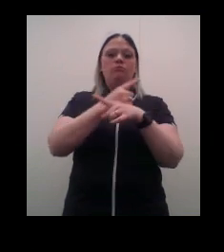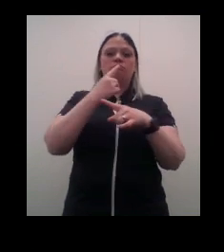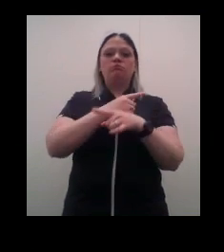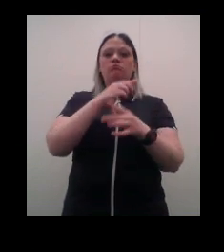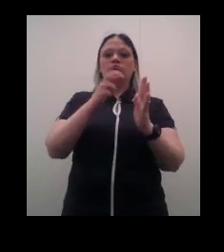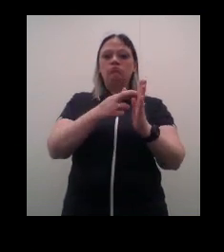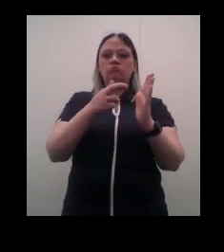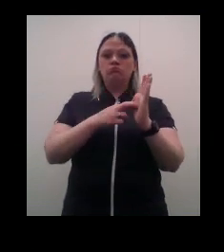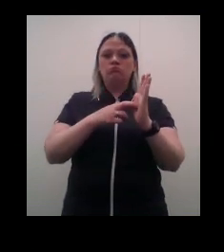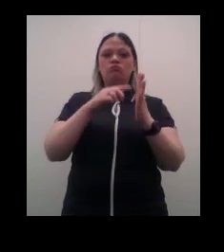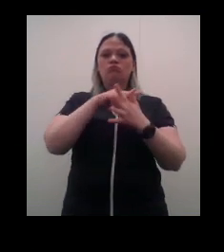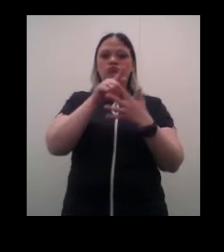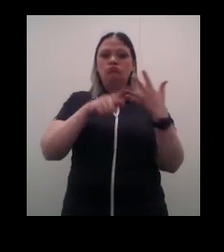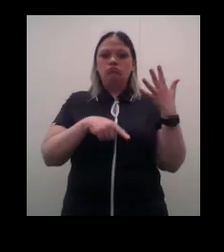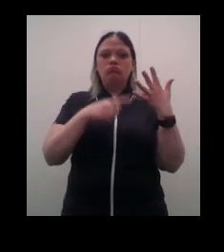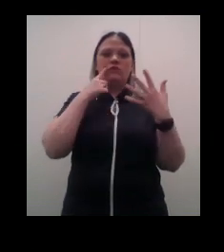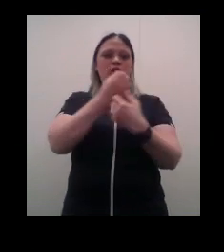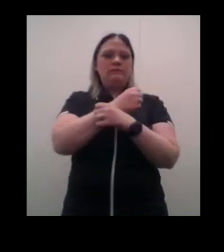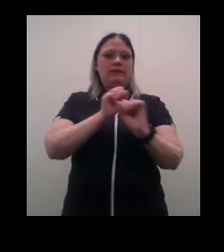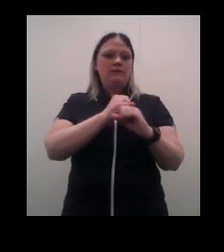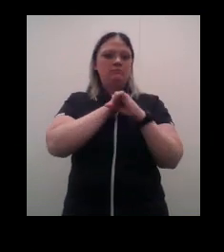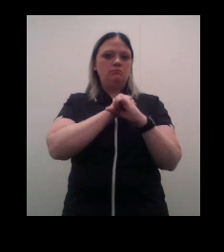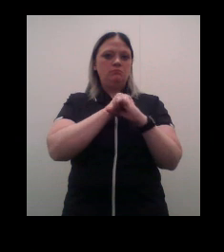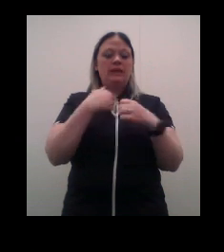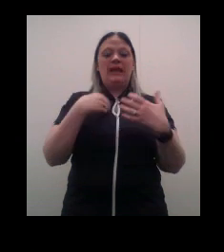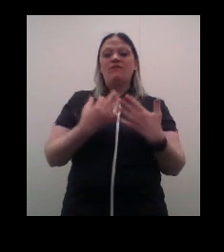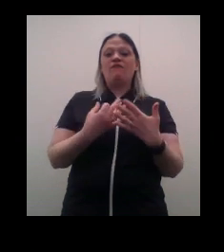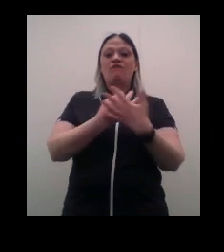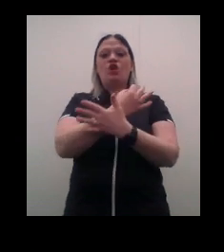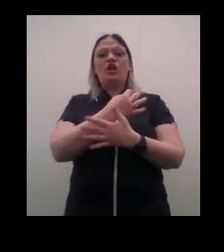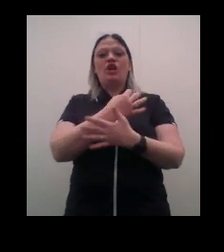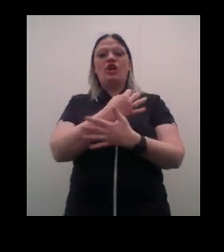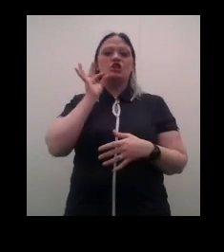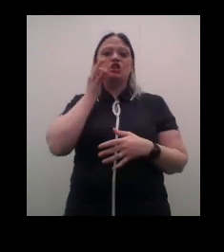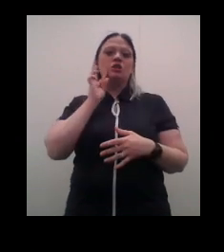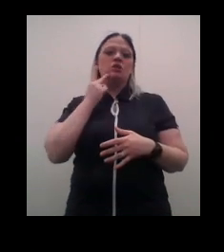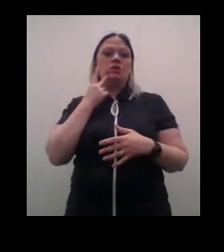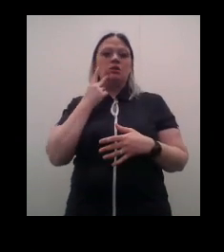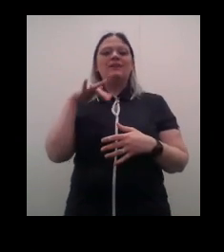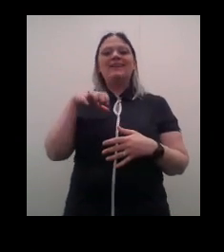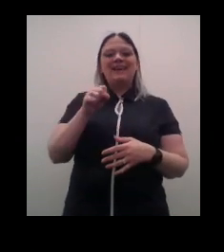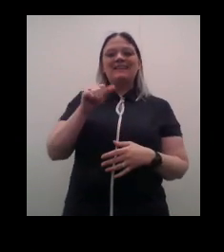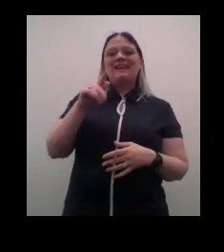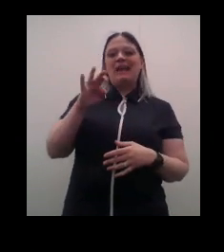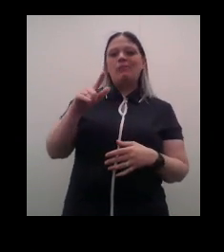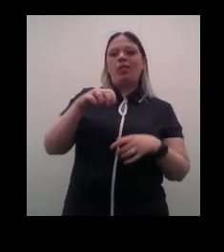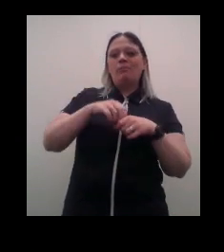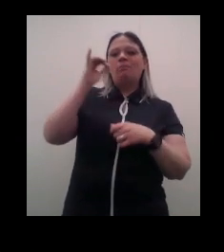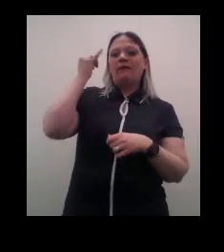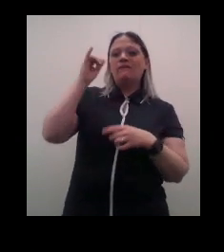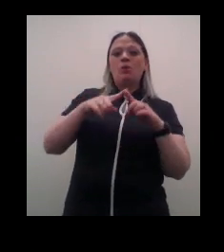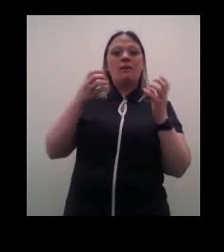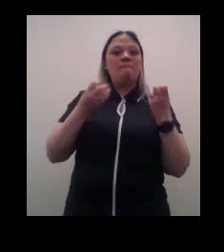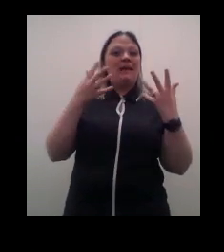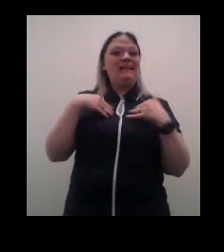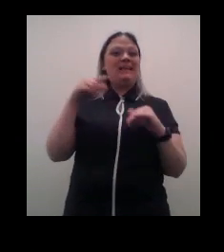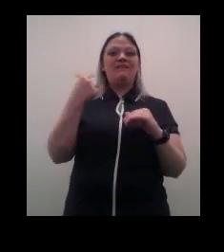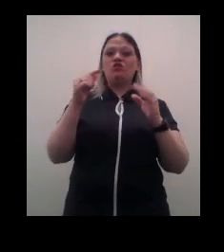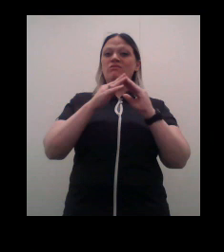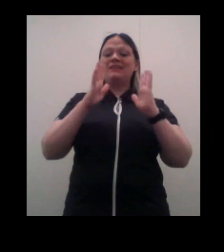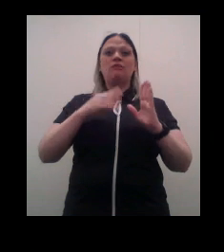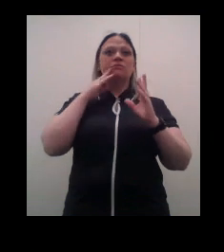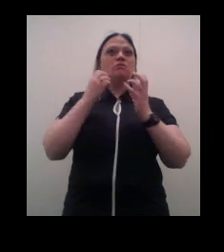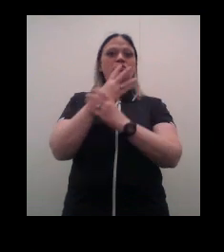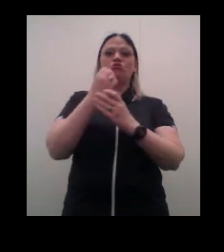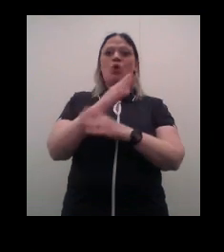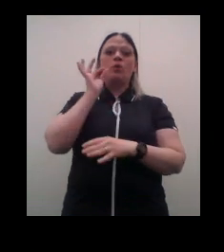and security. We also have a fresh produce finder. Yes, it's April in Buffalo, but many of these farms have greenhouses and they're growing produce